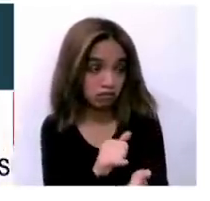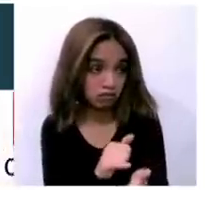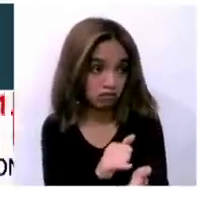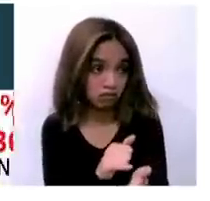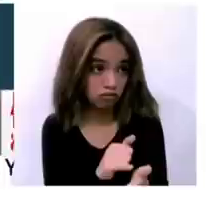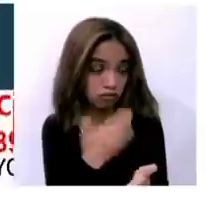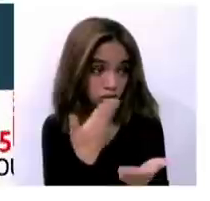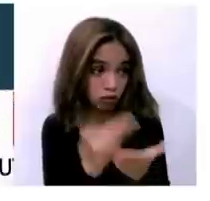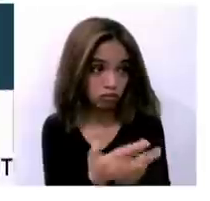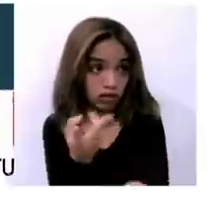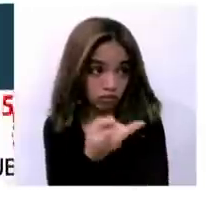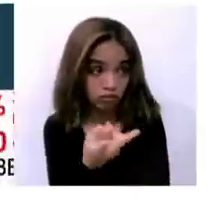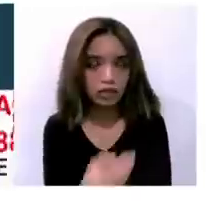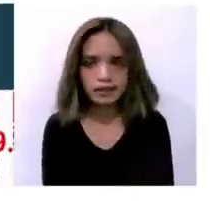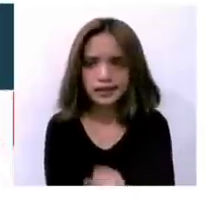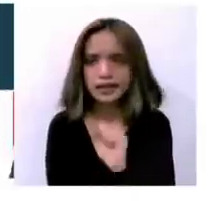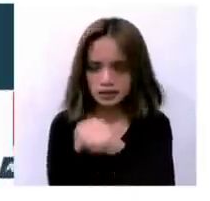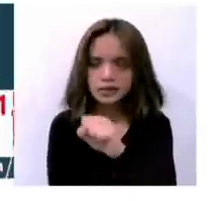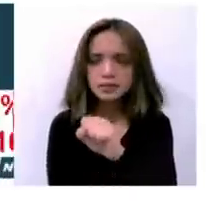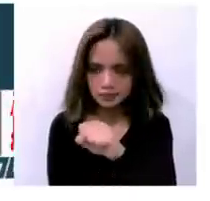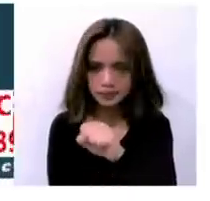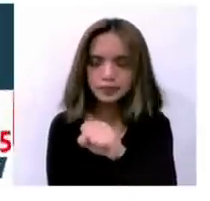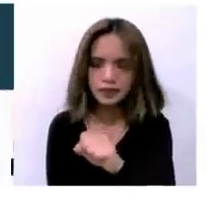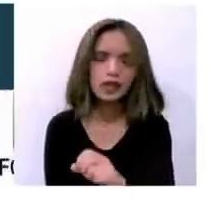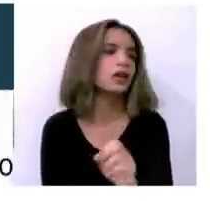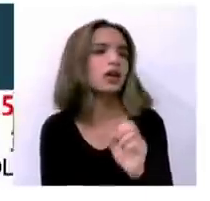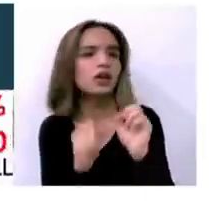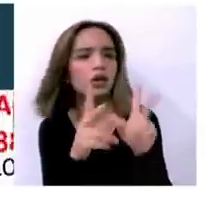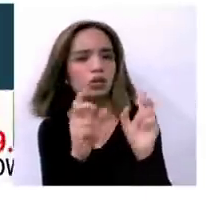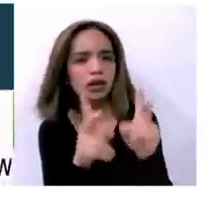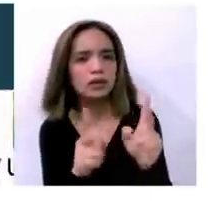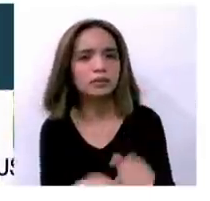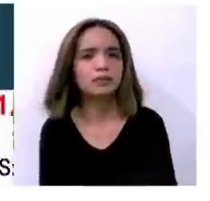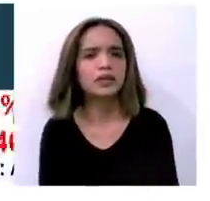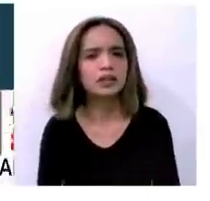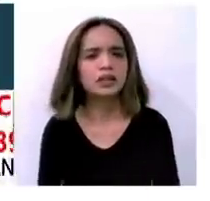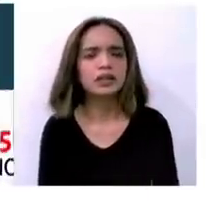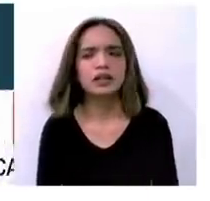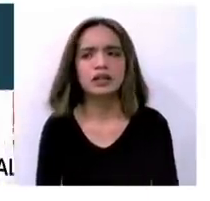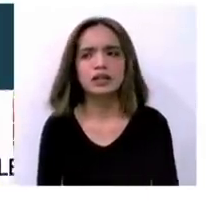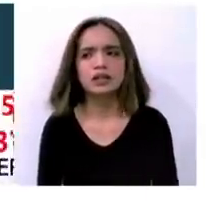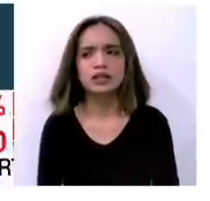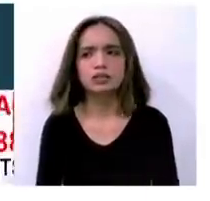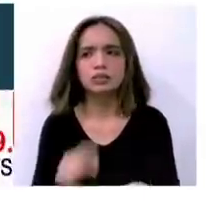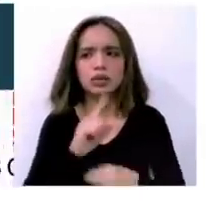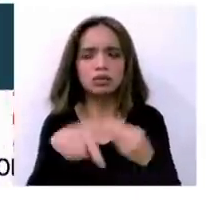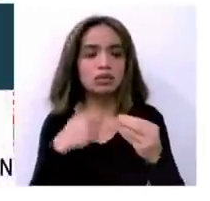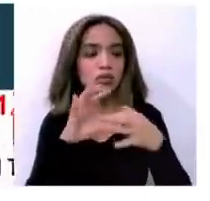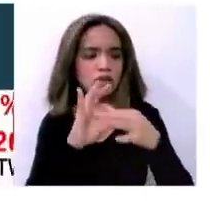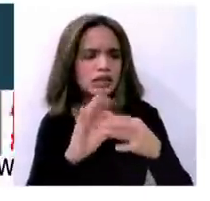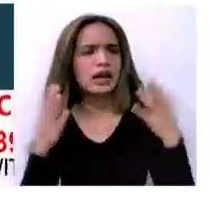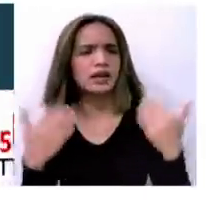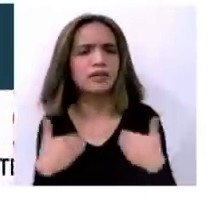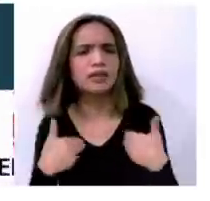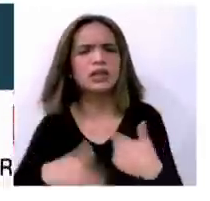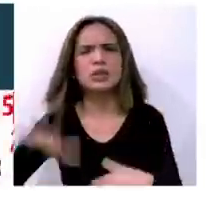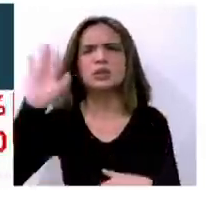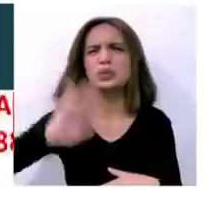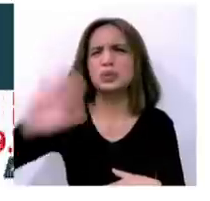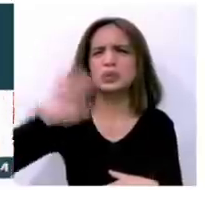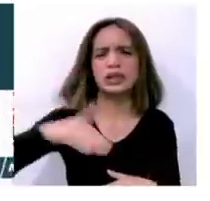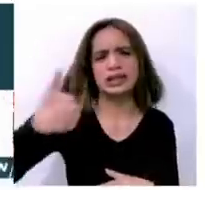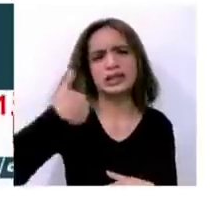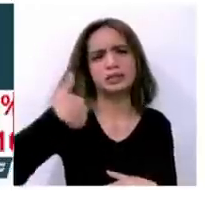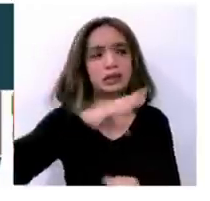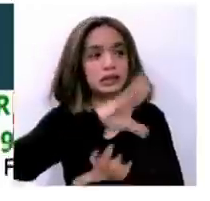and him? Definitely, yes. All right. Now, it seems to us that the relationship was there even before politics came in.